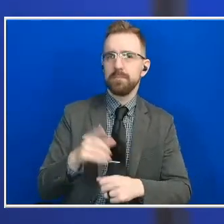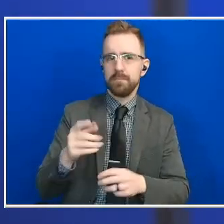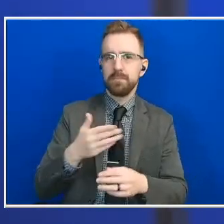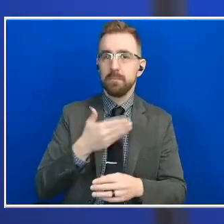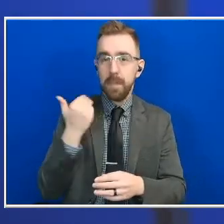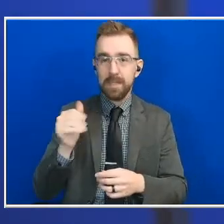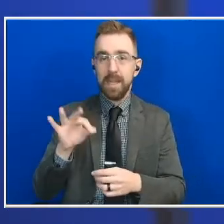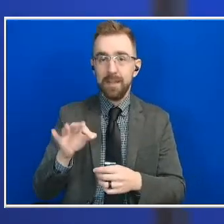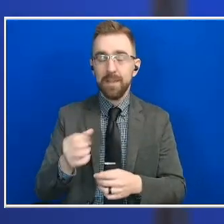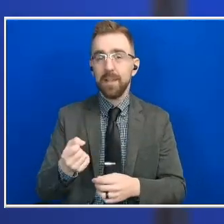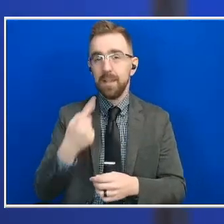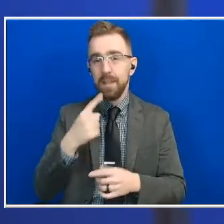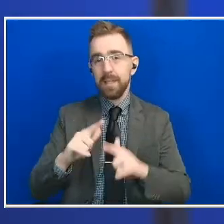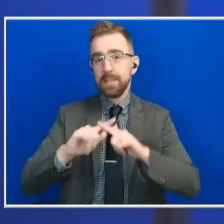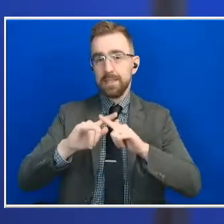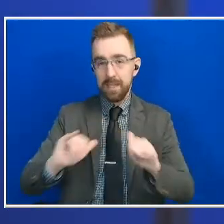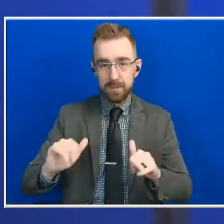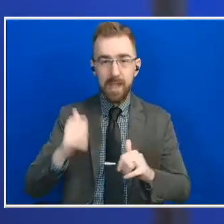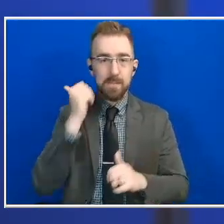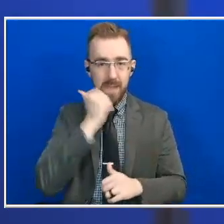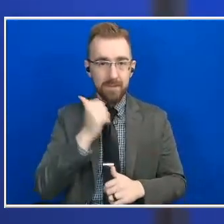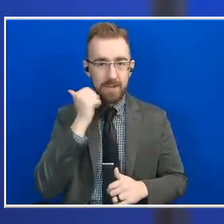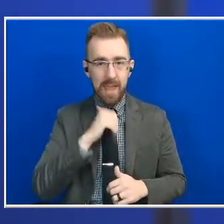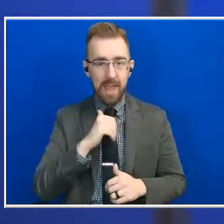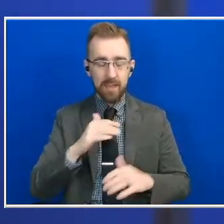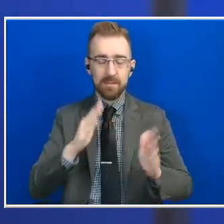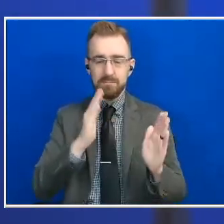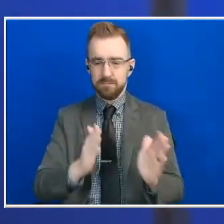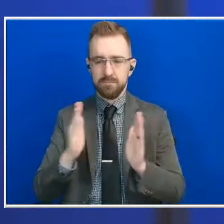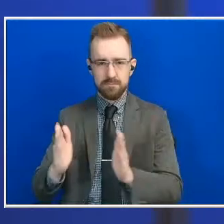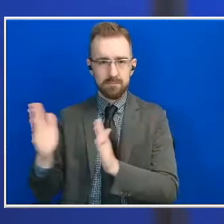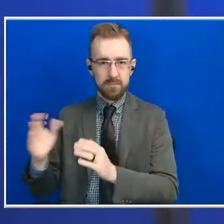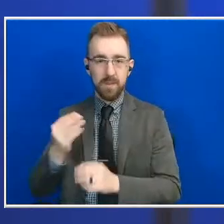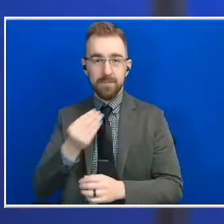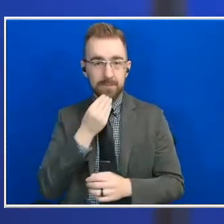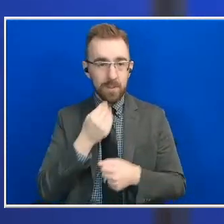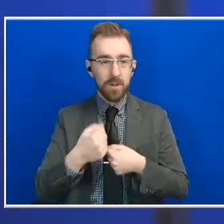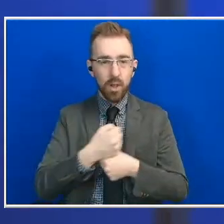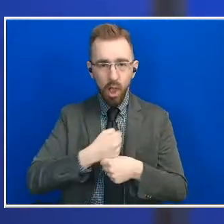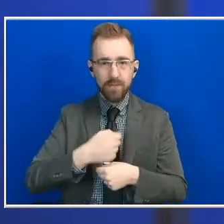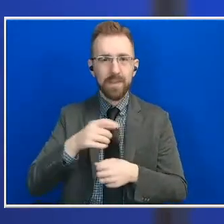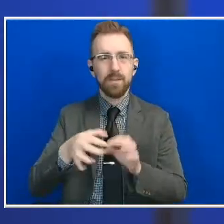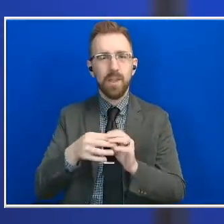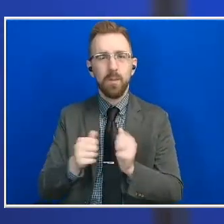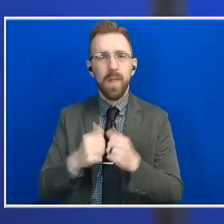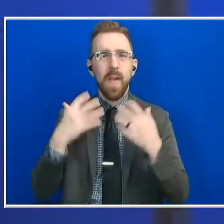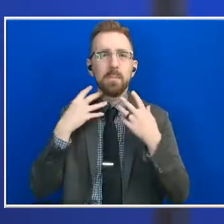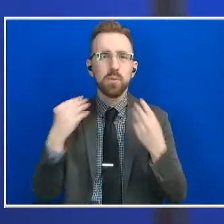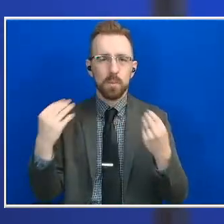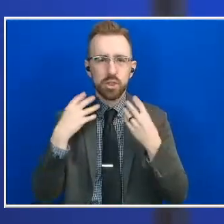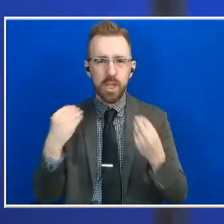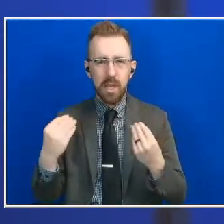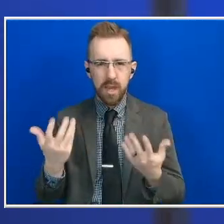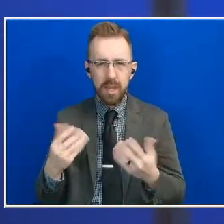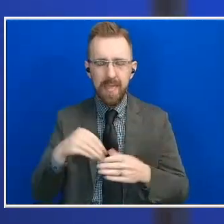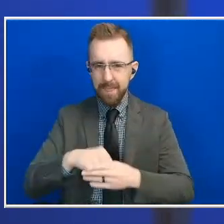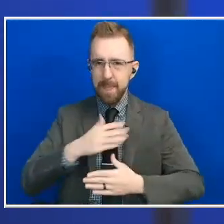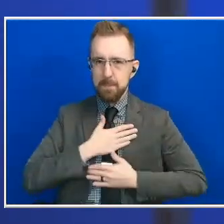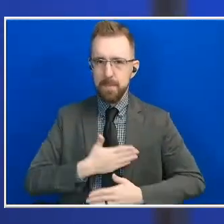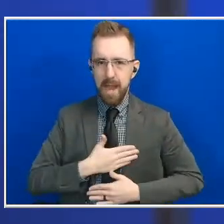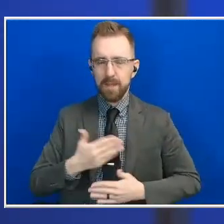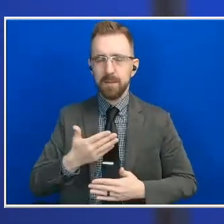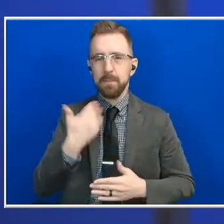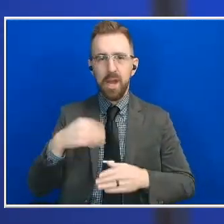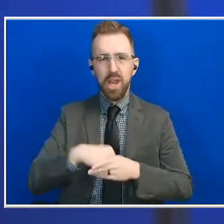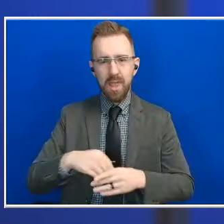same time every day. The whole food and coffee thing has to do with the absorption. So it's much better absorbed on an empty stomach, and if you